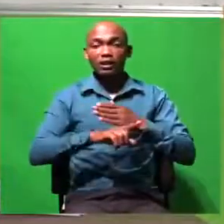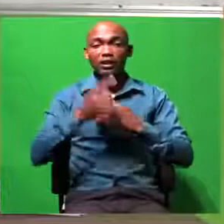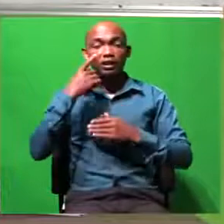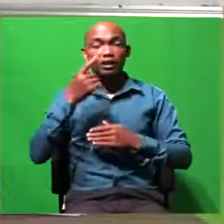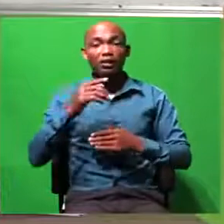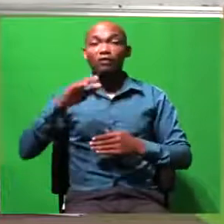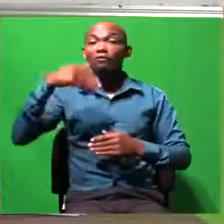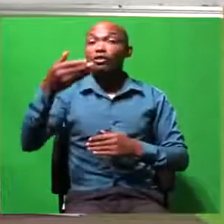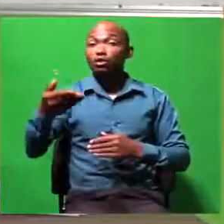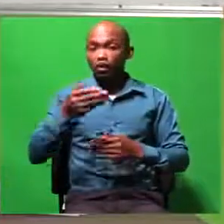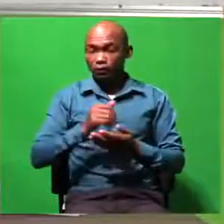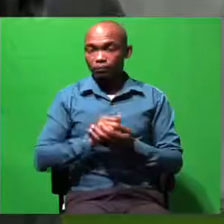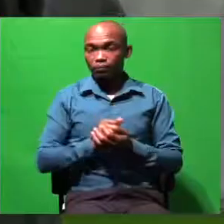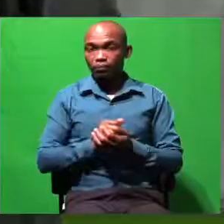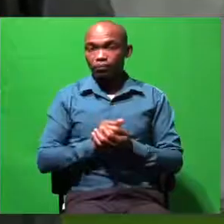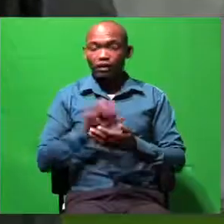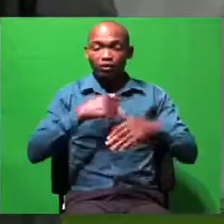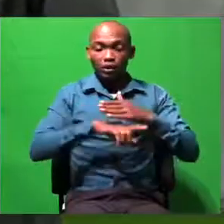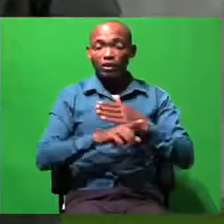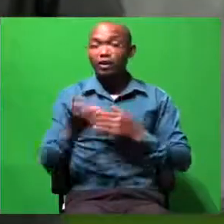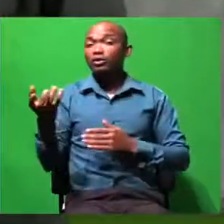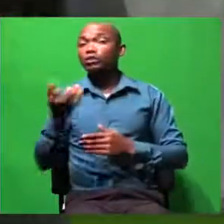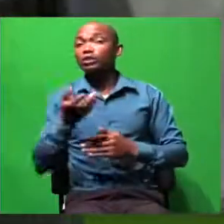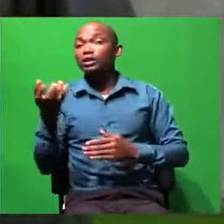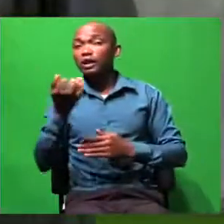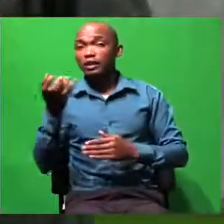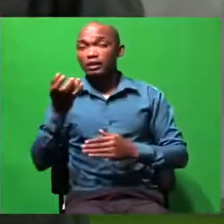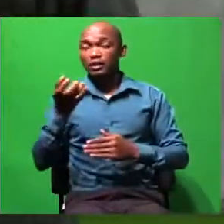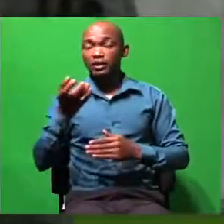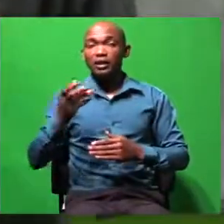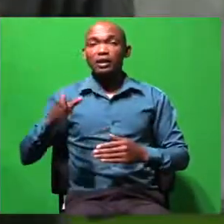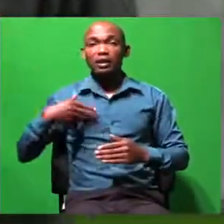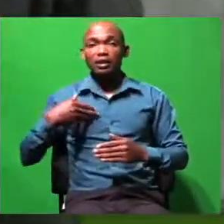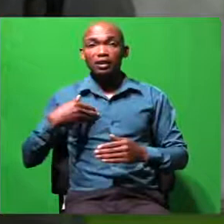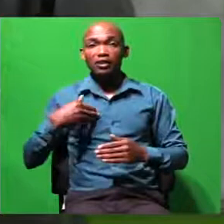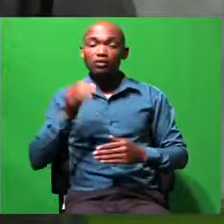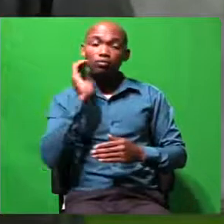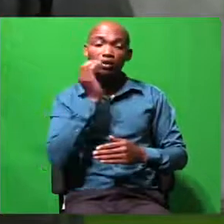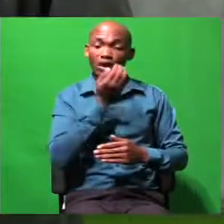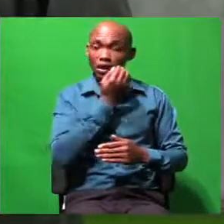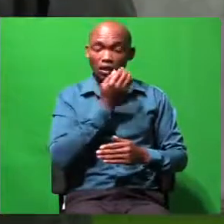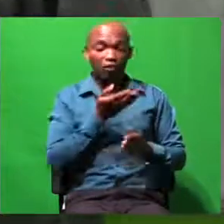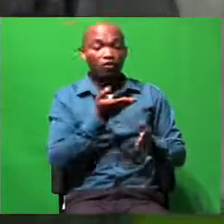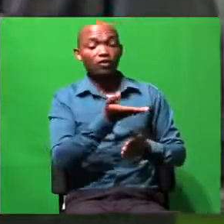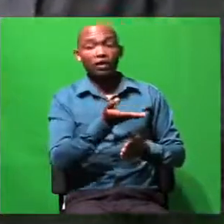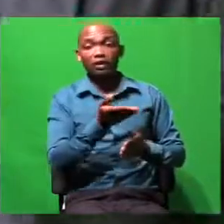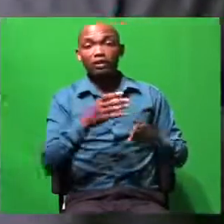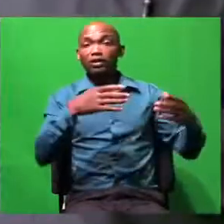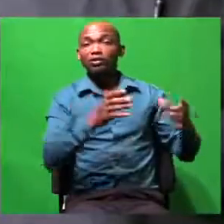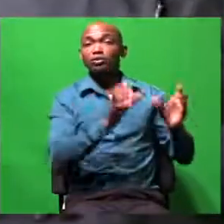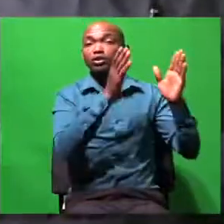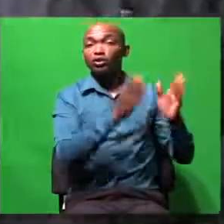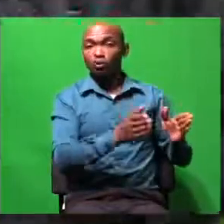or whatever. Therefore, in these societies or in a society, they need special care in the communities. Those I can tell you that the special